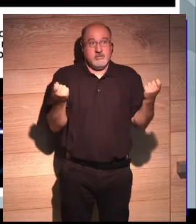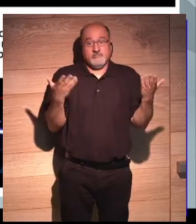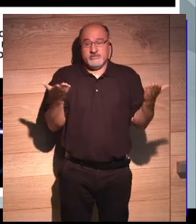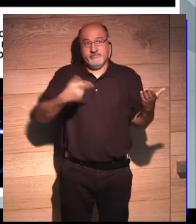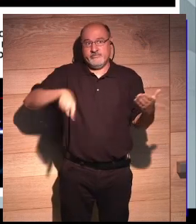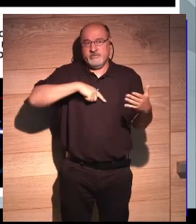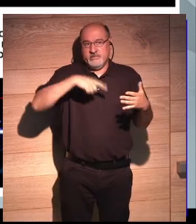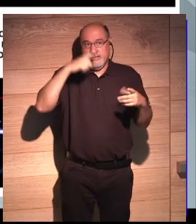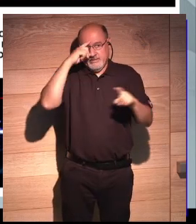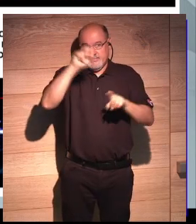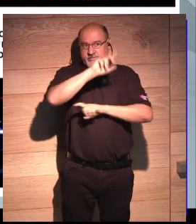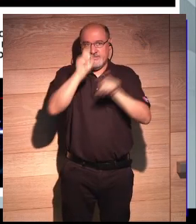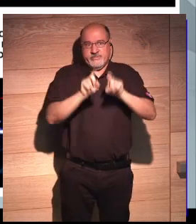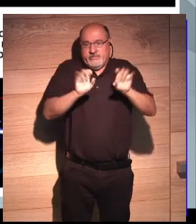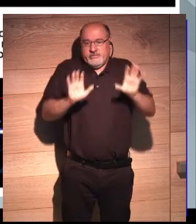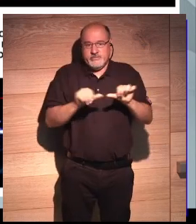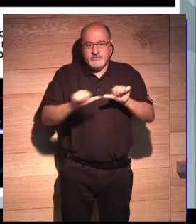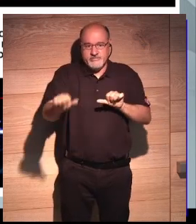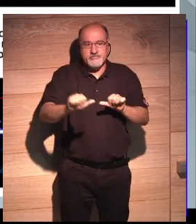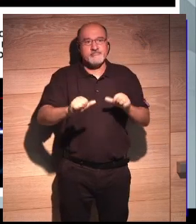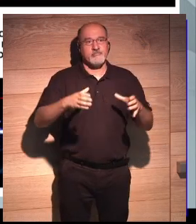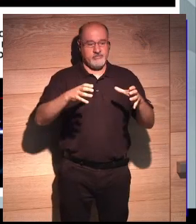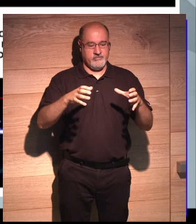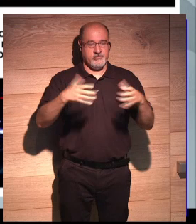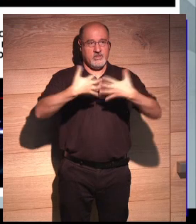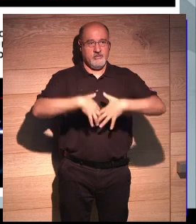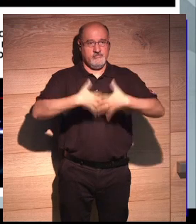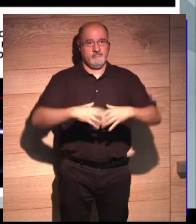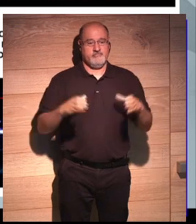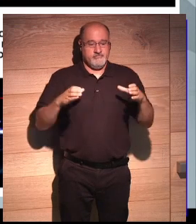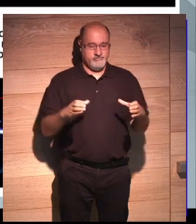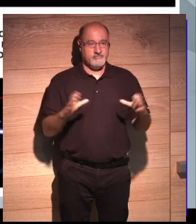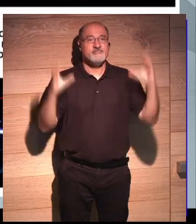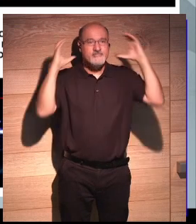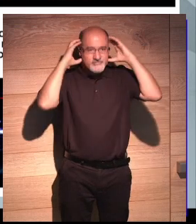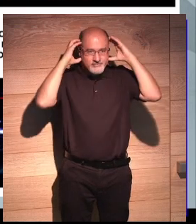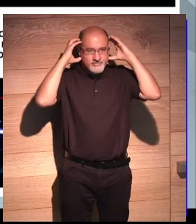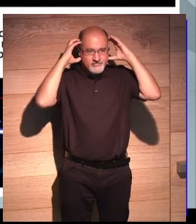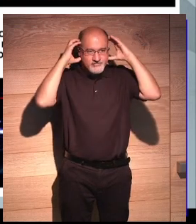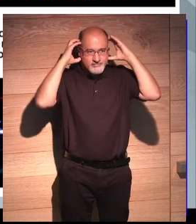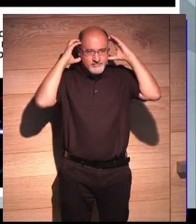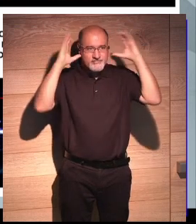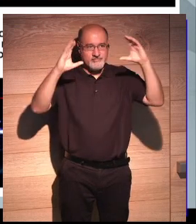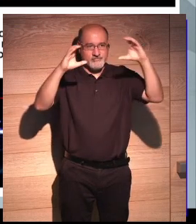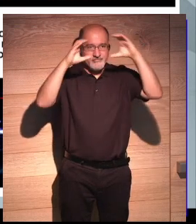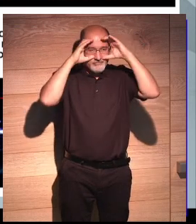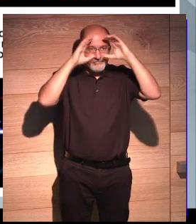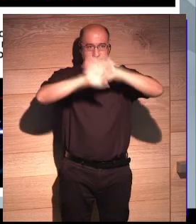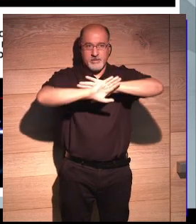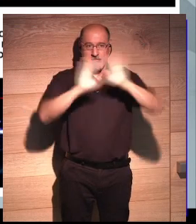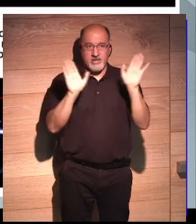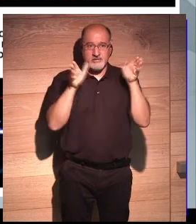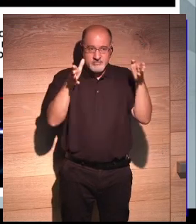being one headset. We tailor it for that headset and that's it, because as you've probably observed, the headsets get